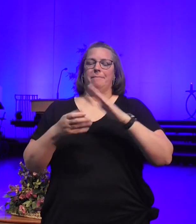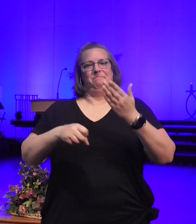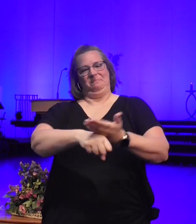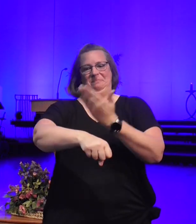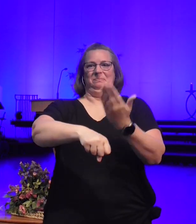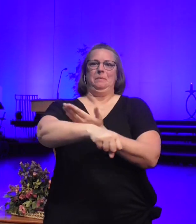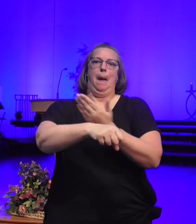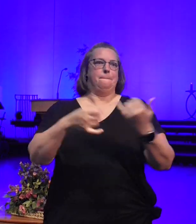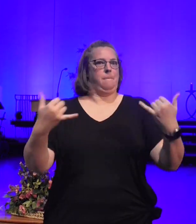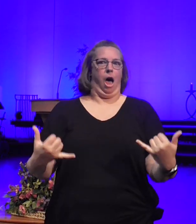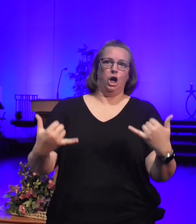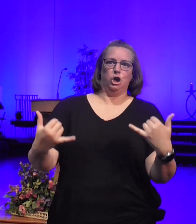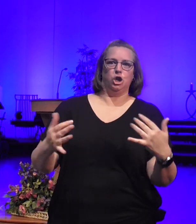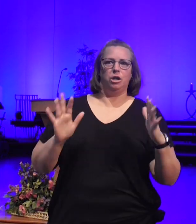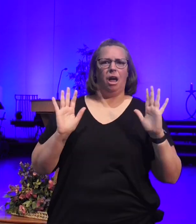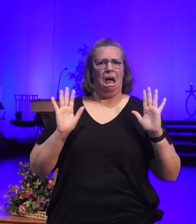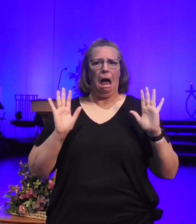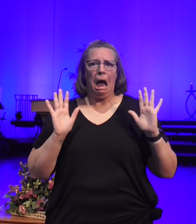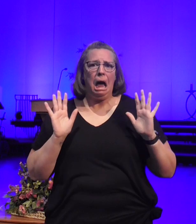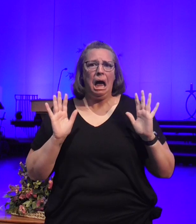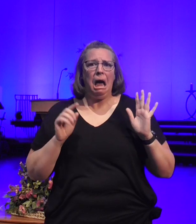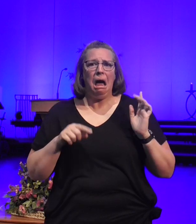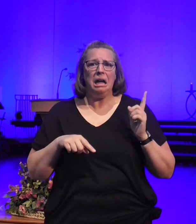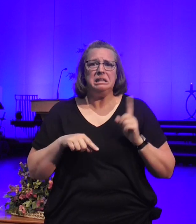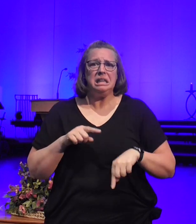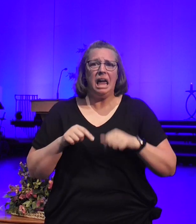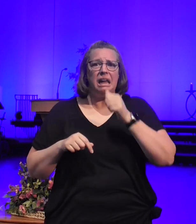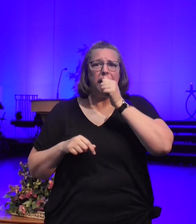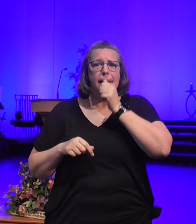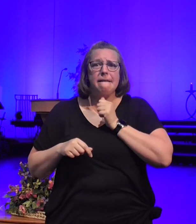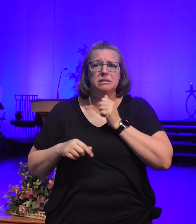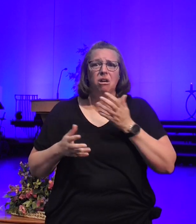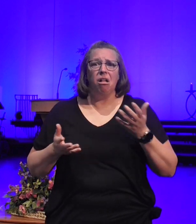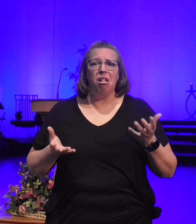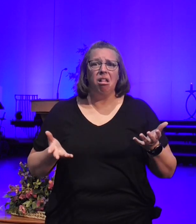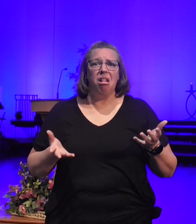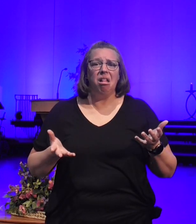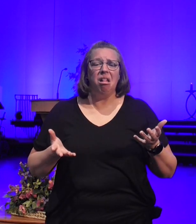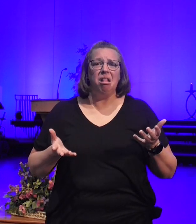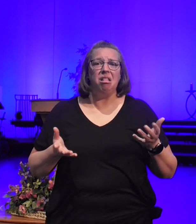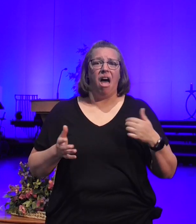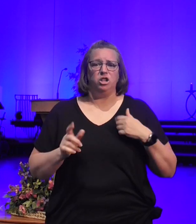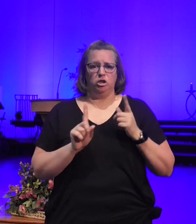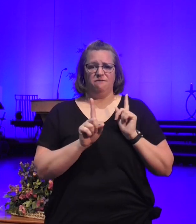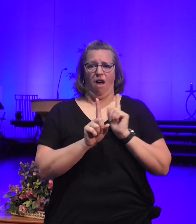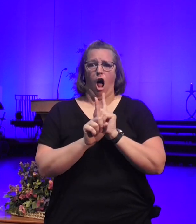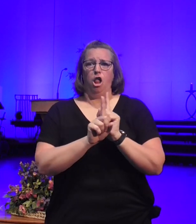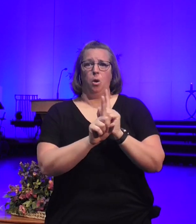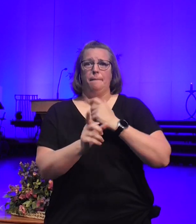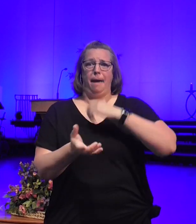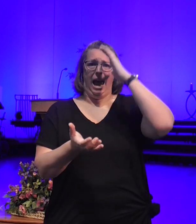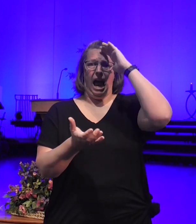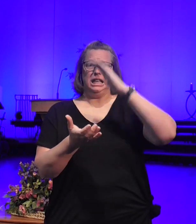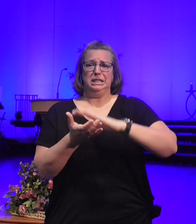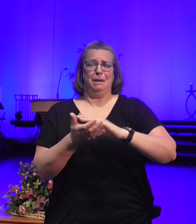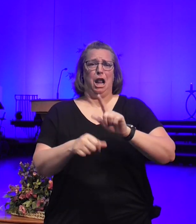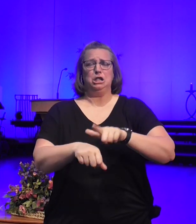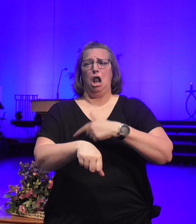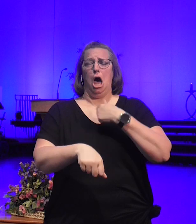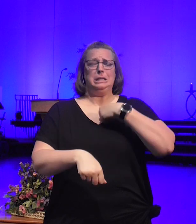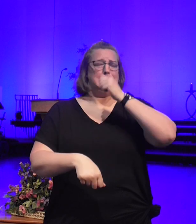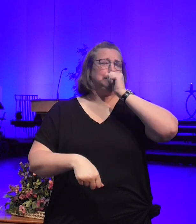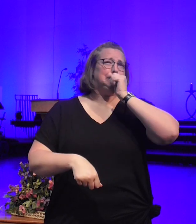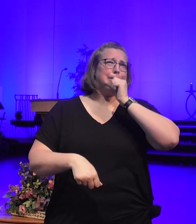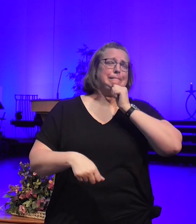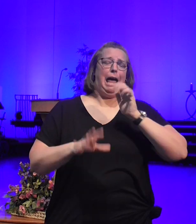is, I can't take it. The last time I was there, I followed my husband around for as long as I could. And then when I couldn't